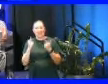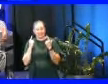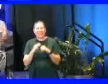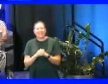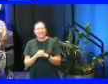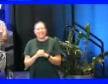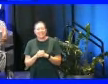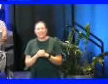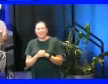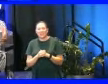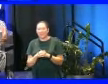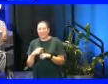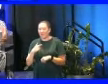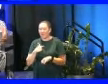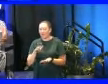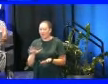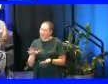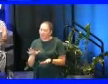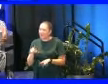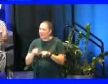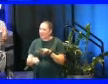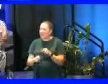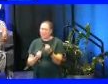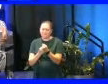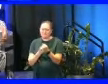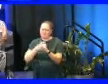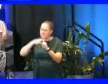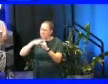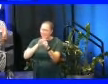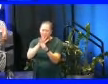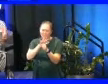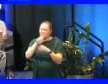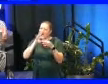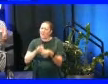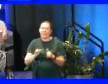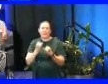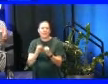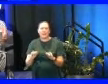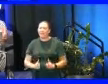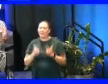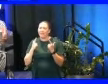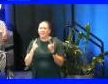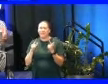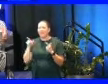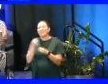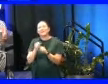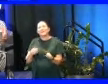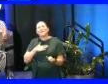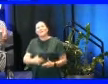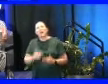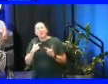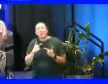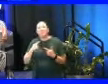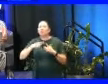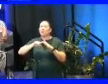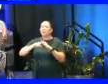And boy, I cannot say enough about independent living. They saved my life. So I entered that program and two things